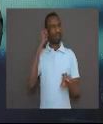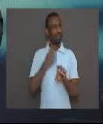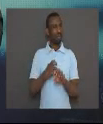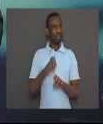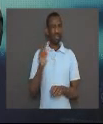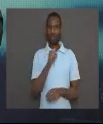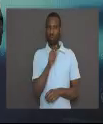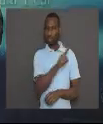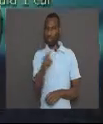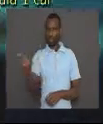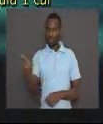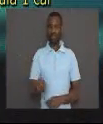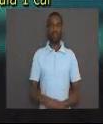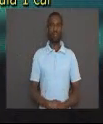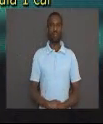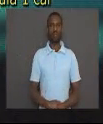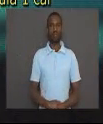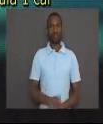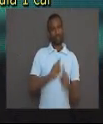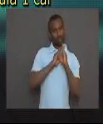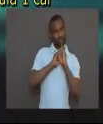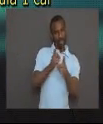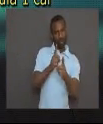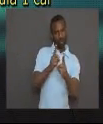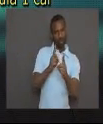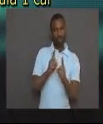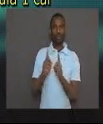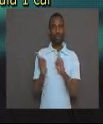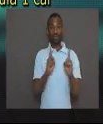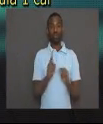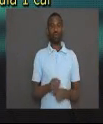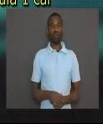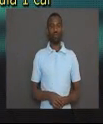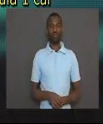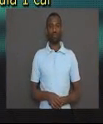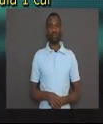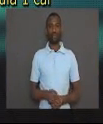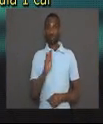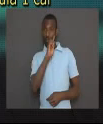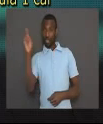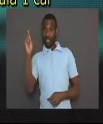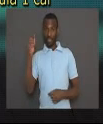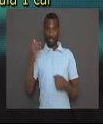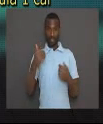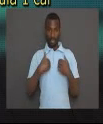you. The answer is the car on the right.